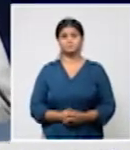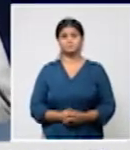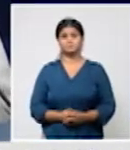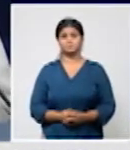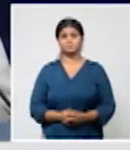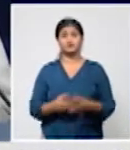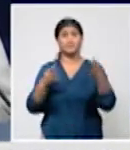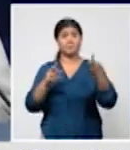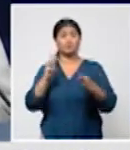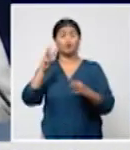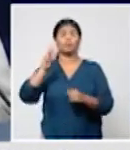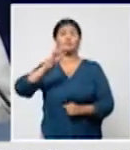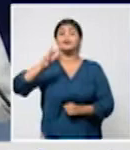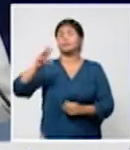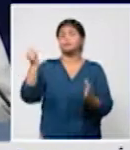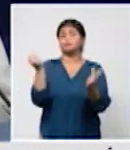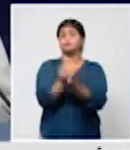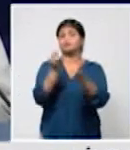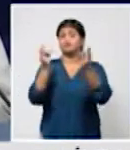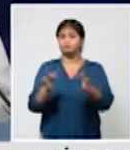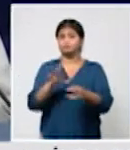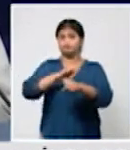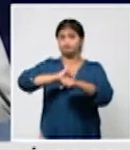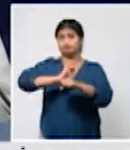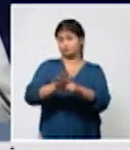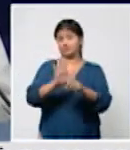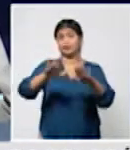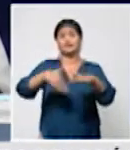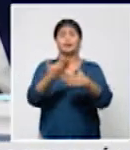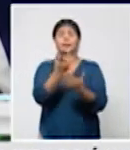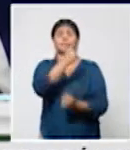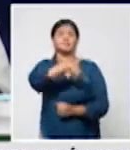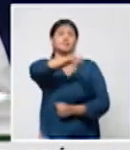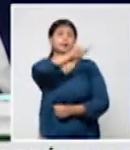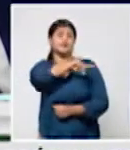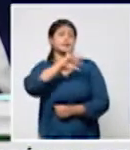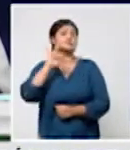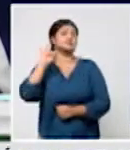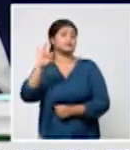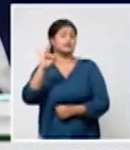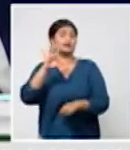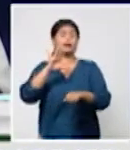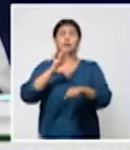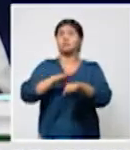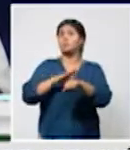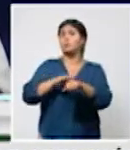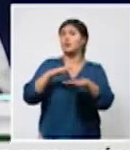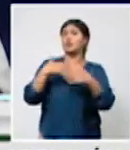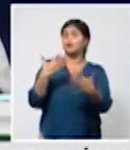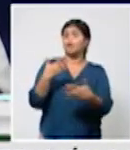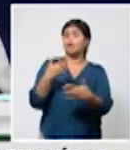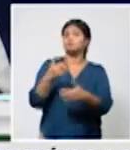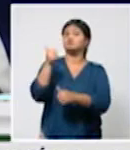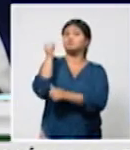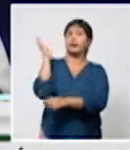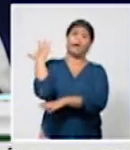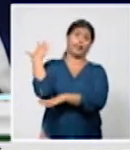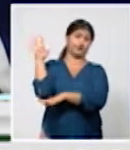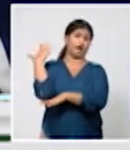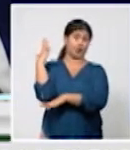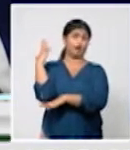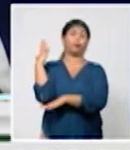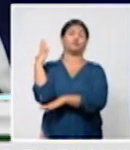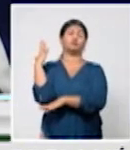positive for 7 people yesterday. It has not been possible to determine the source of infection linked to